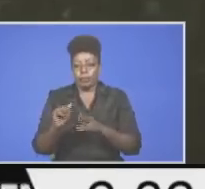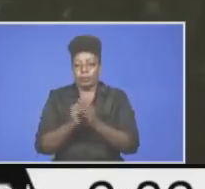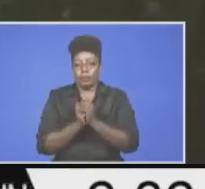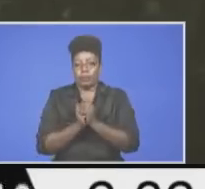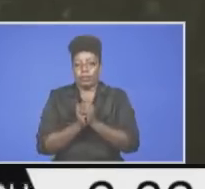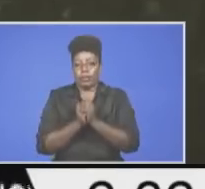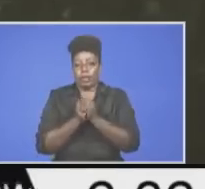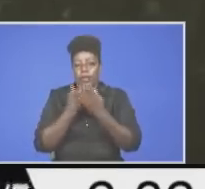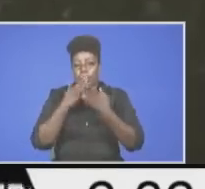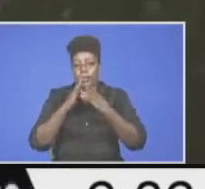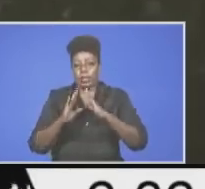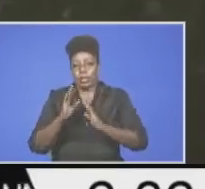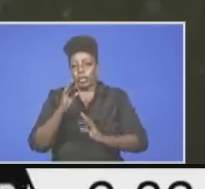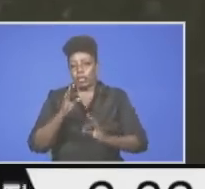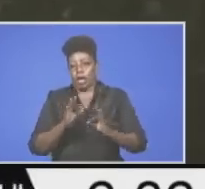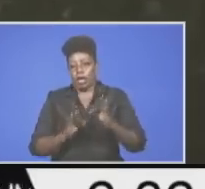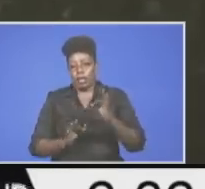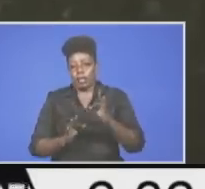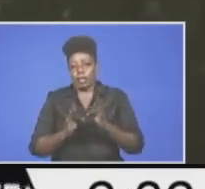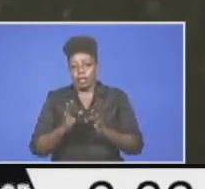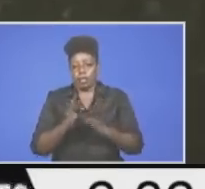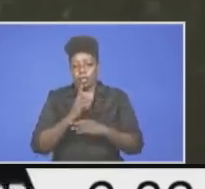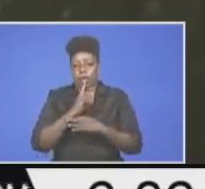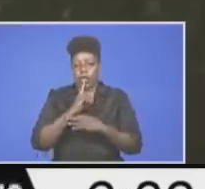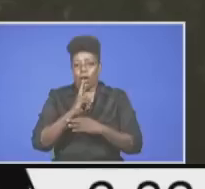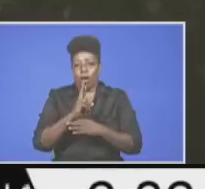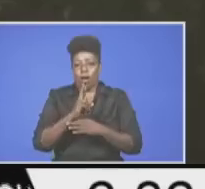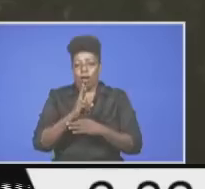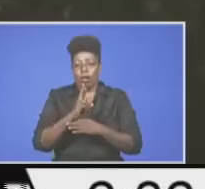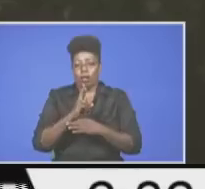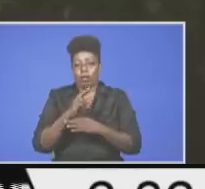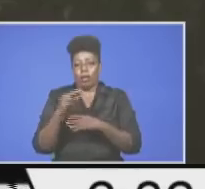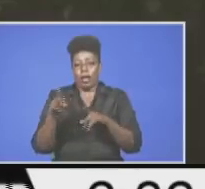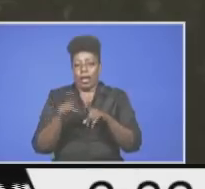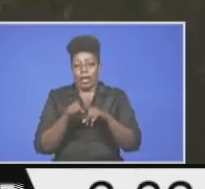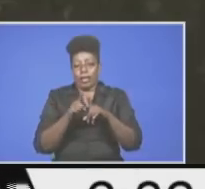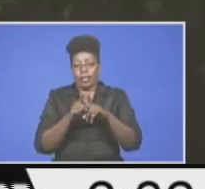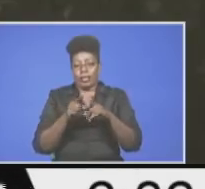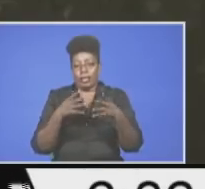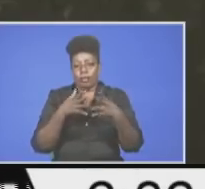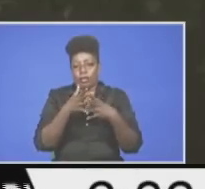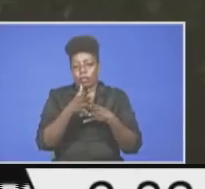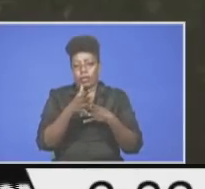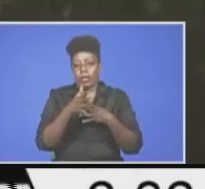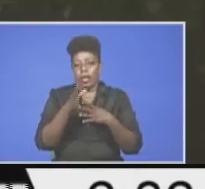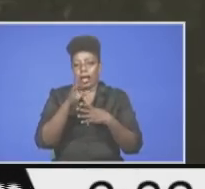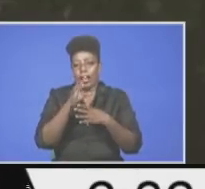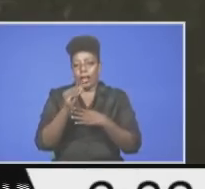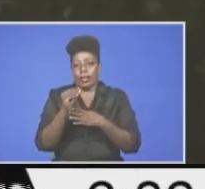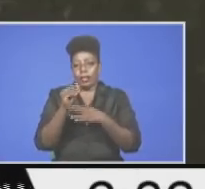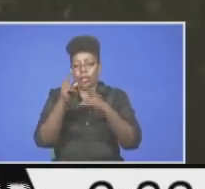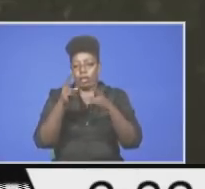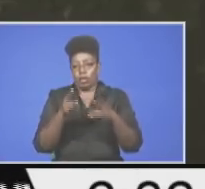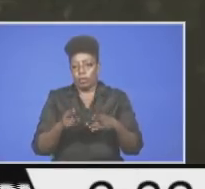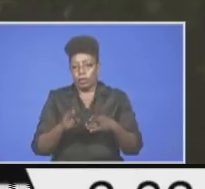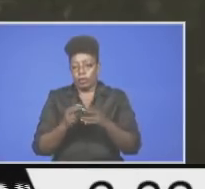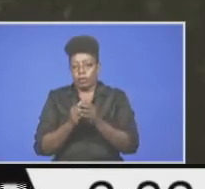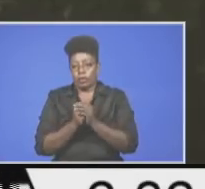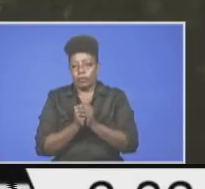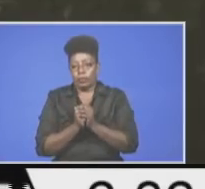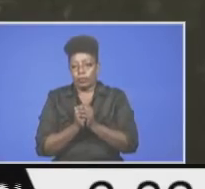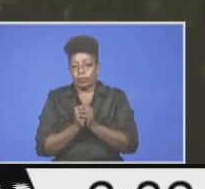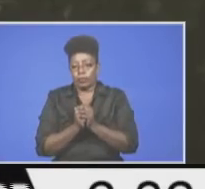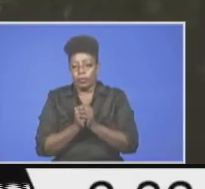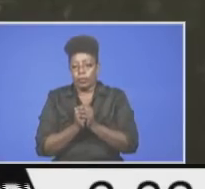Peace and justice are as invisible as the bond of human dignity, which